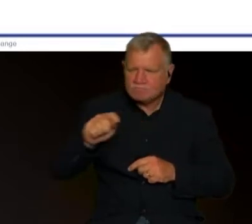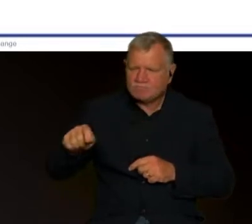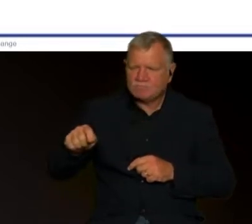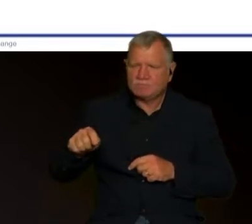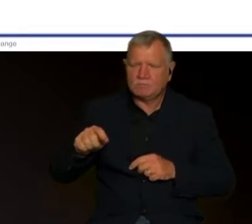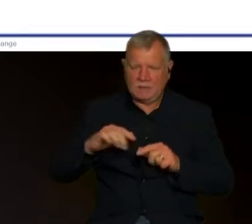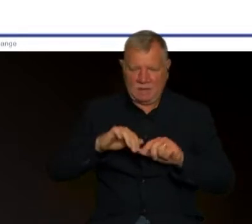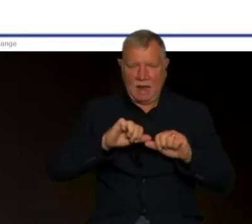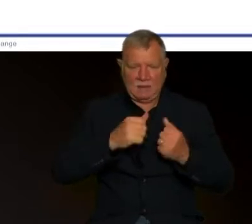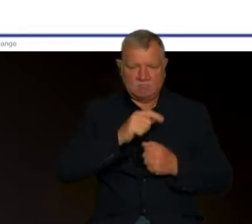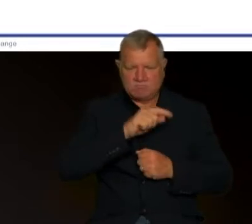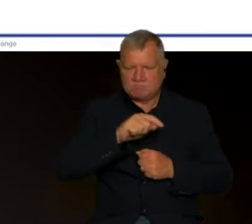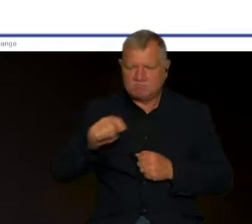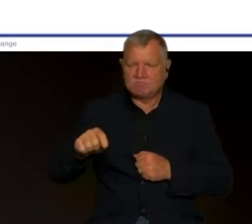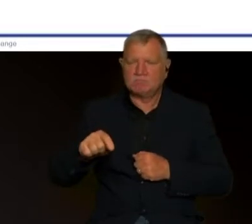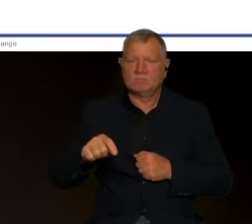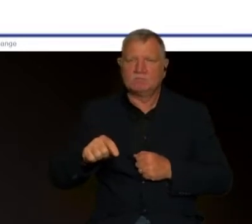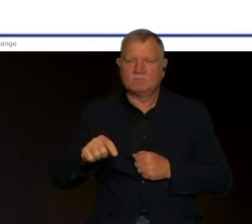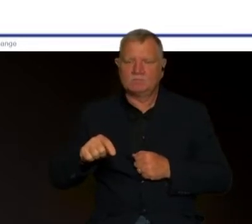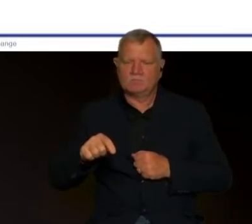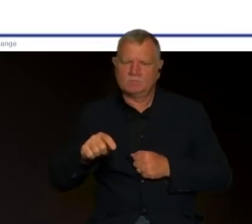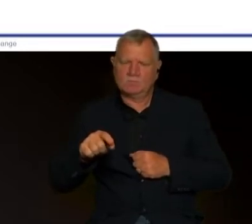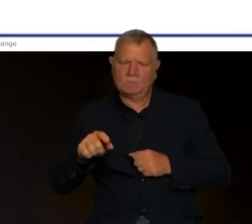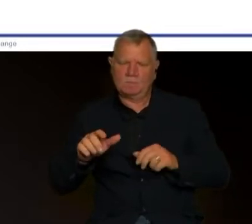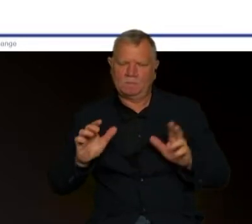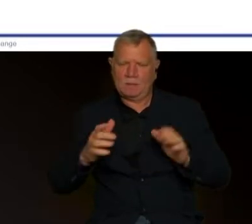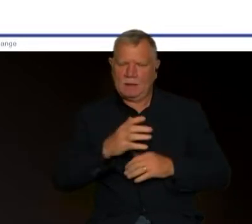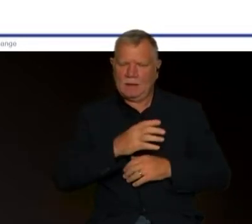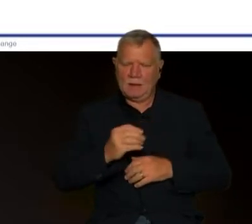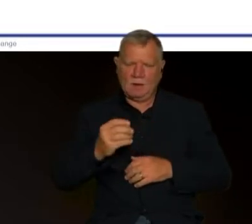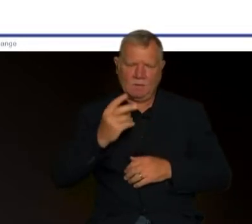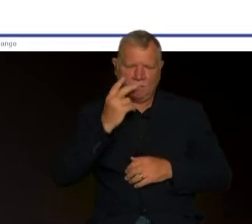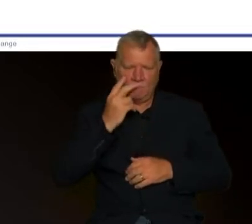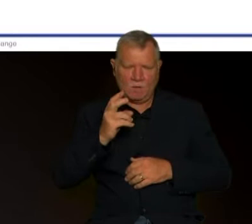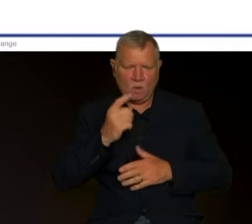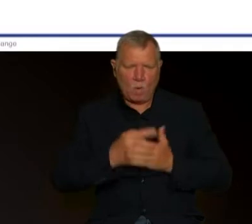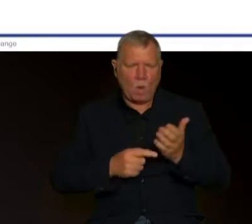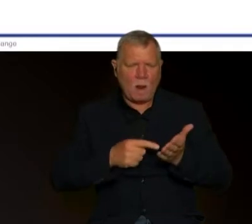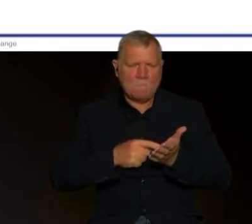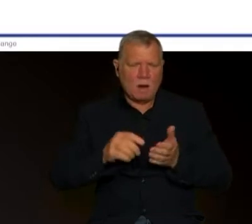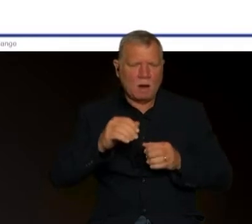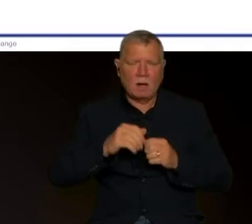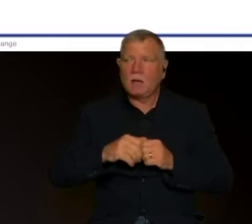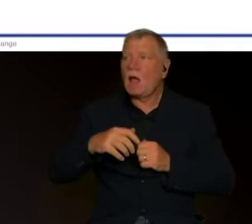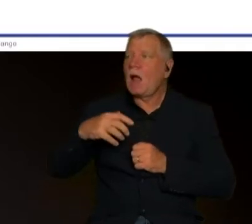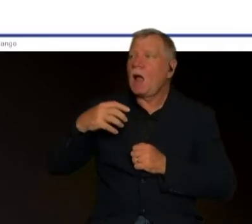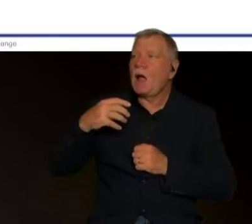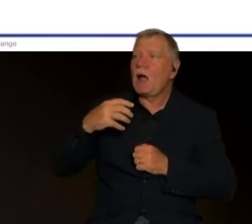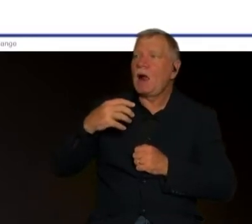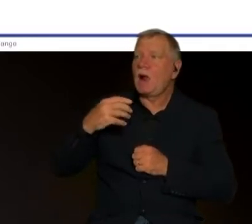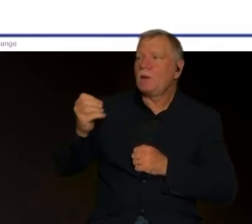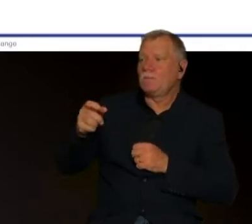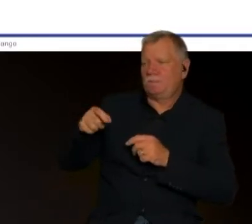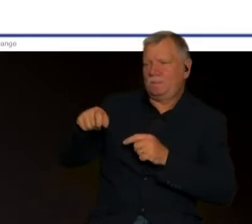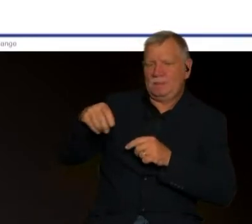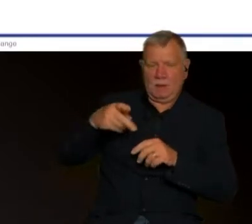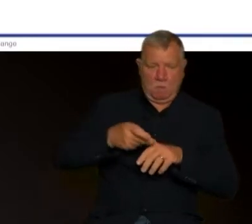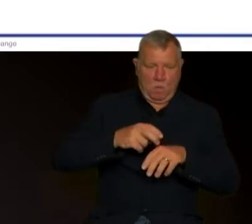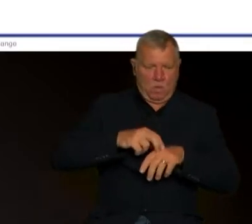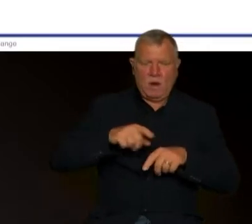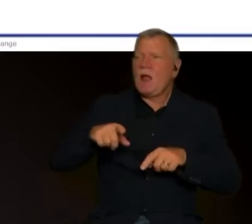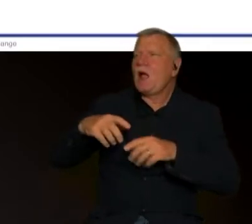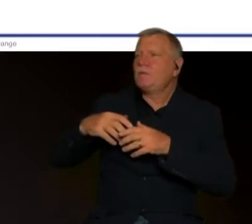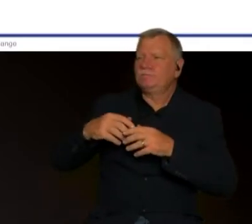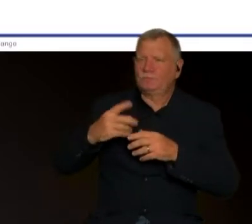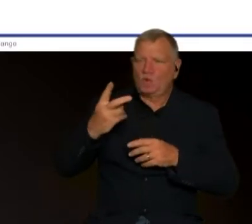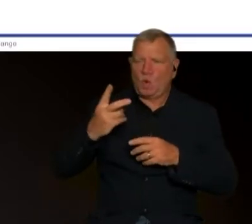positions that there were in these two agencies. We reviewed the positions and saw what was paid in the job